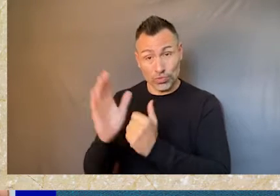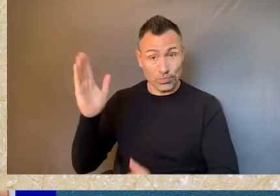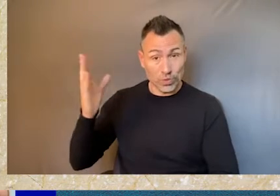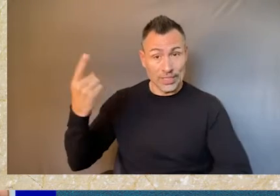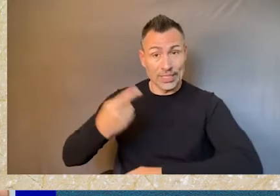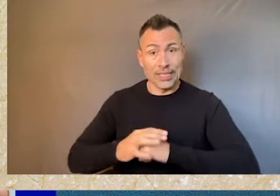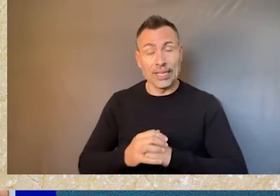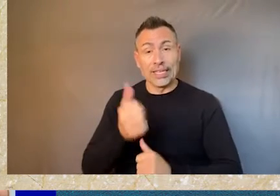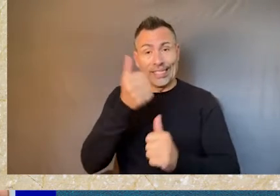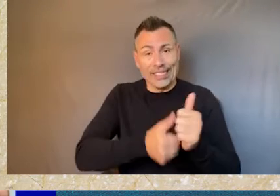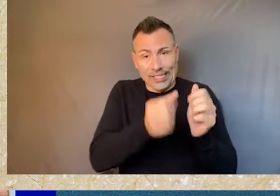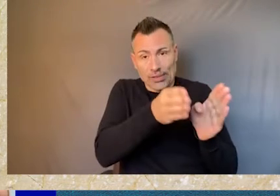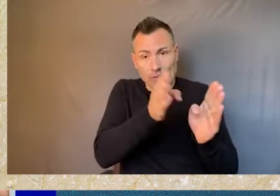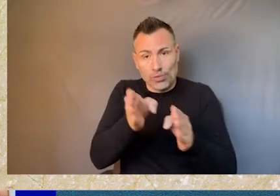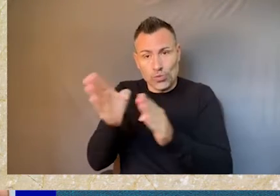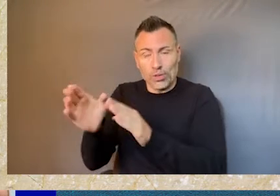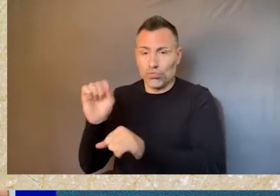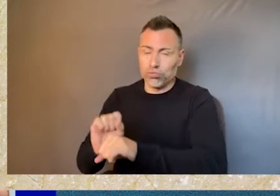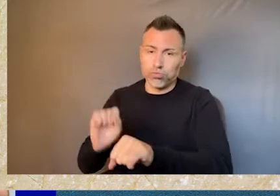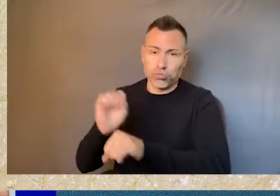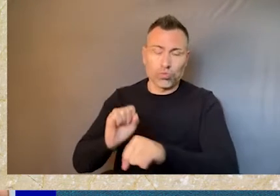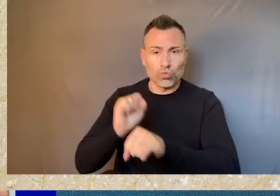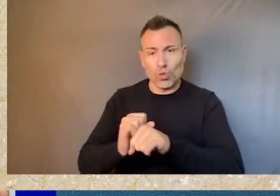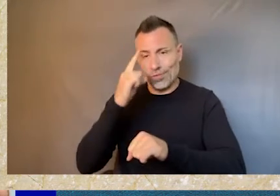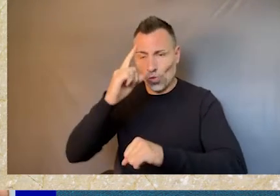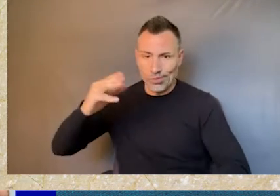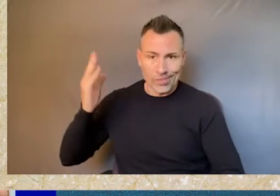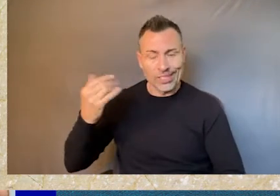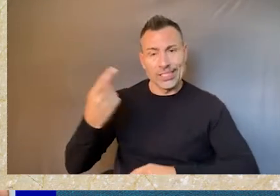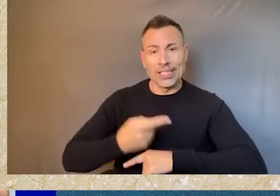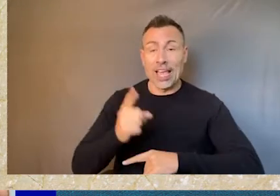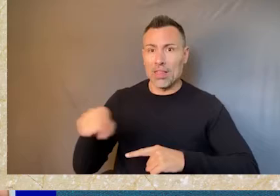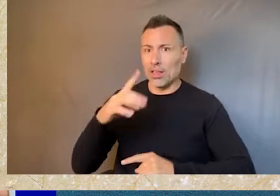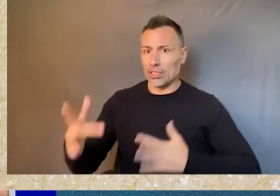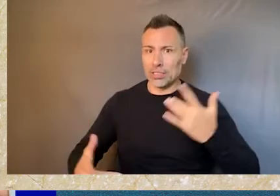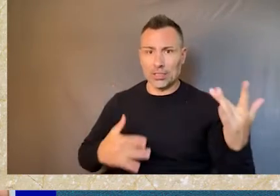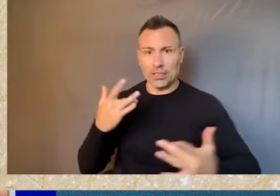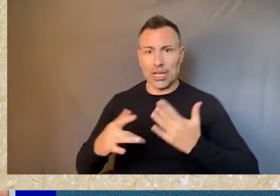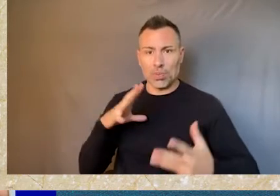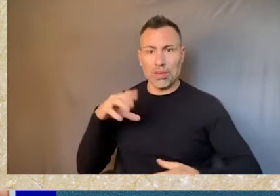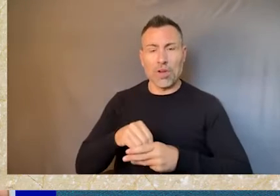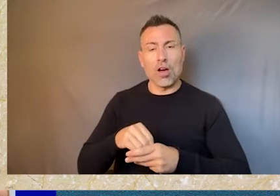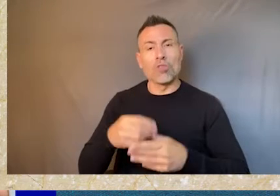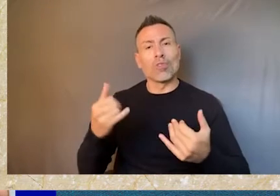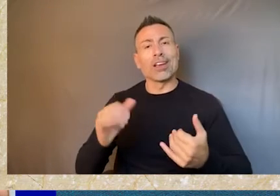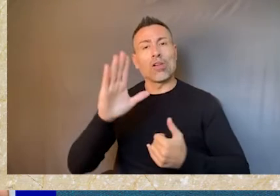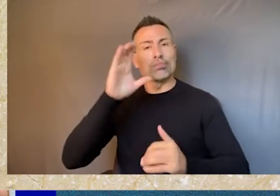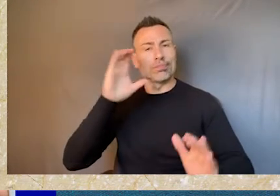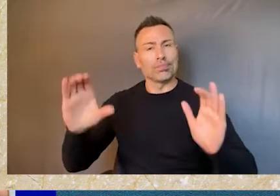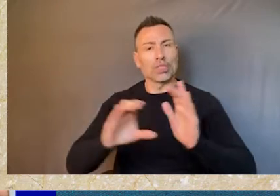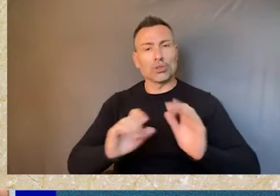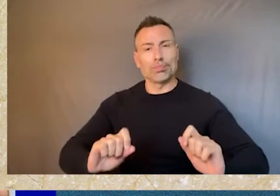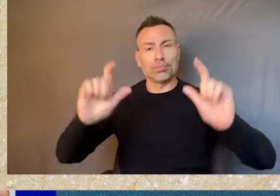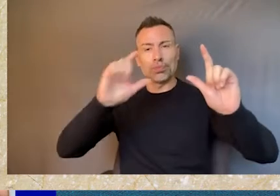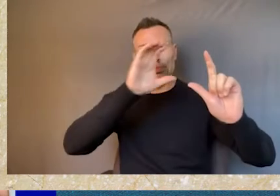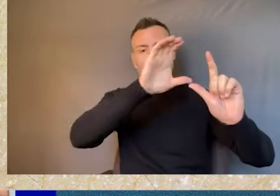individual sections and are very excited to be a part of this training today. You'll see their pictures on your screen, and each one